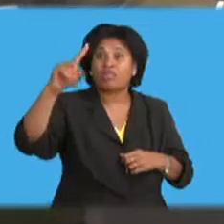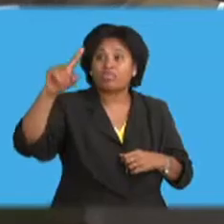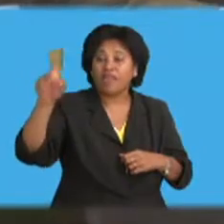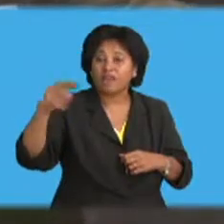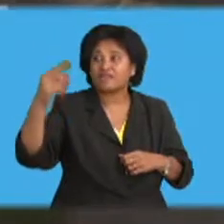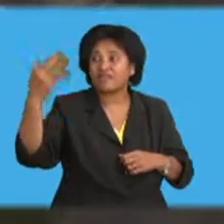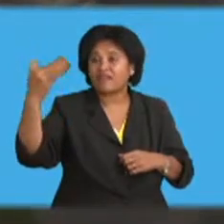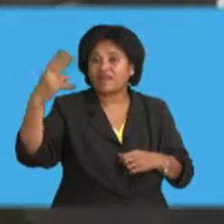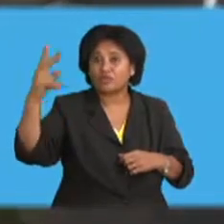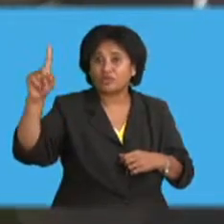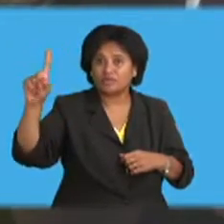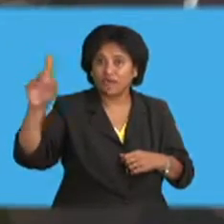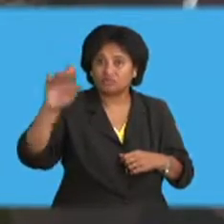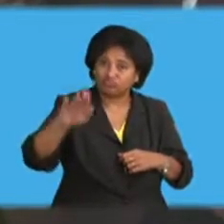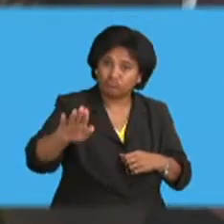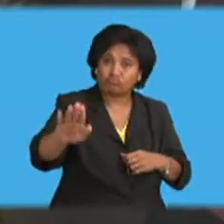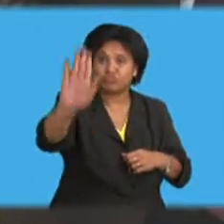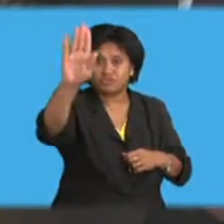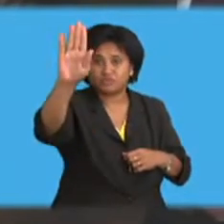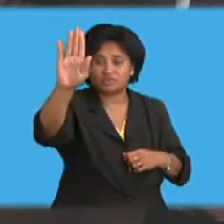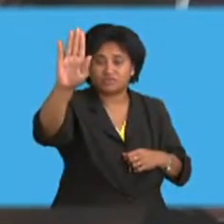1,521, Madam Speaker.